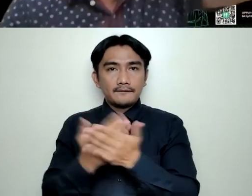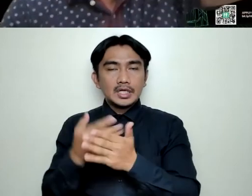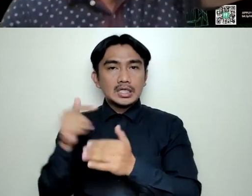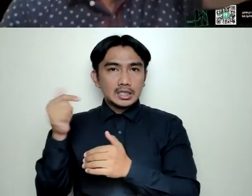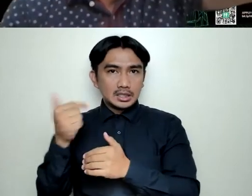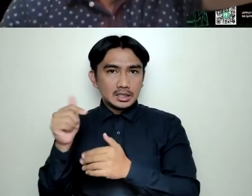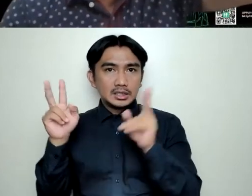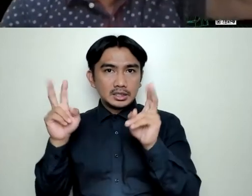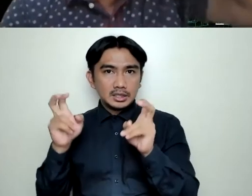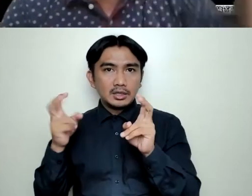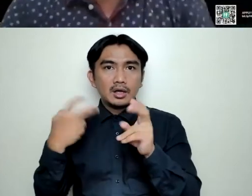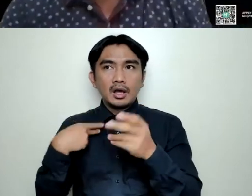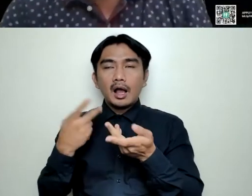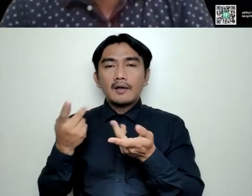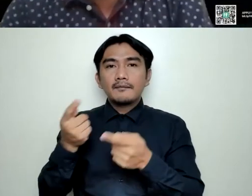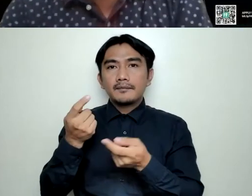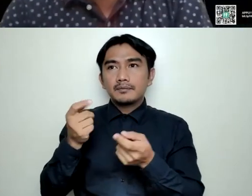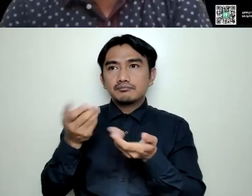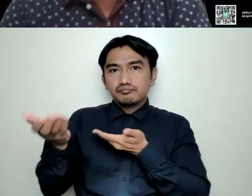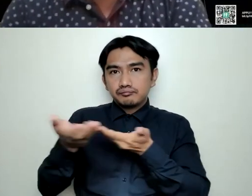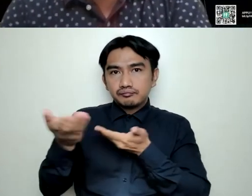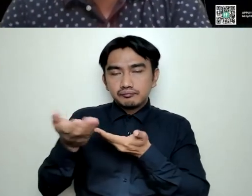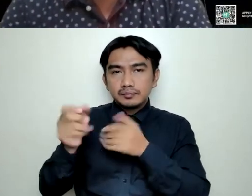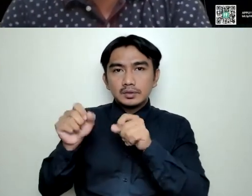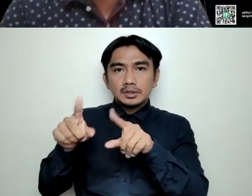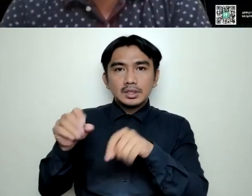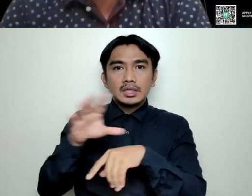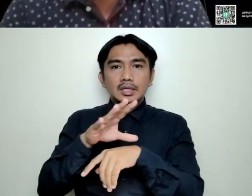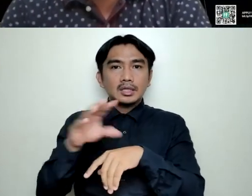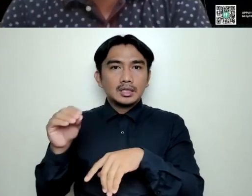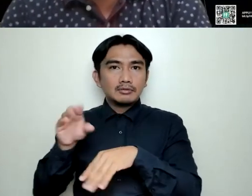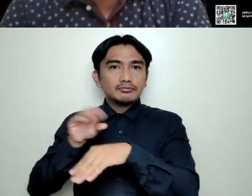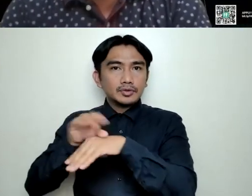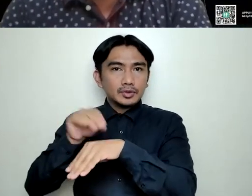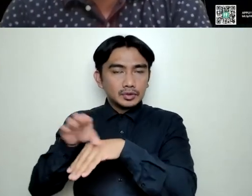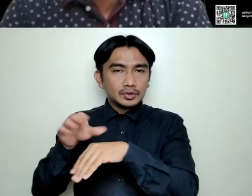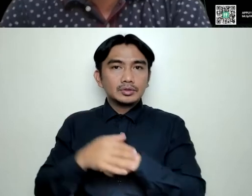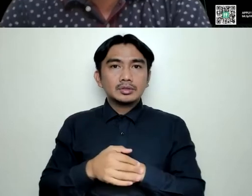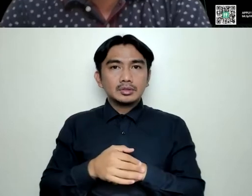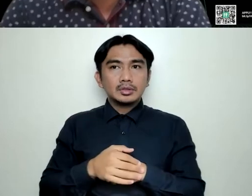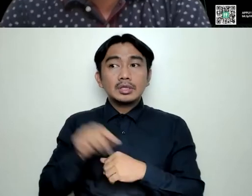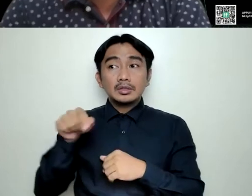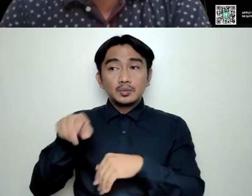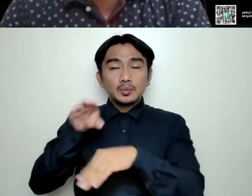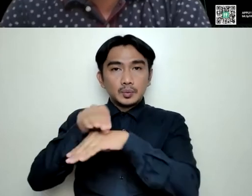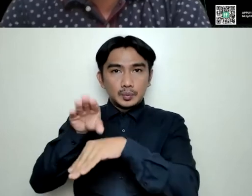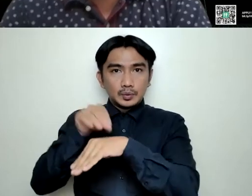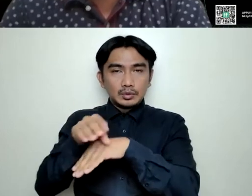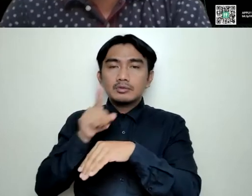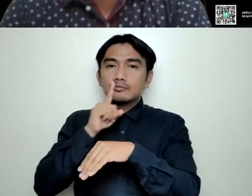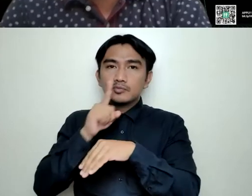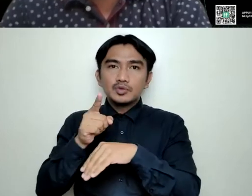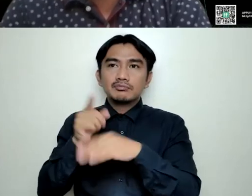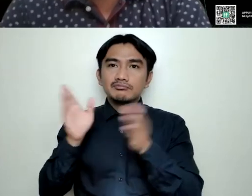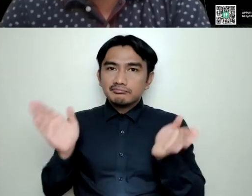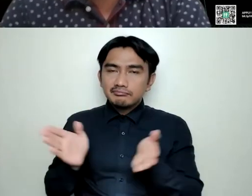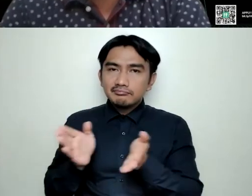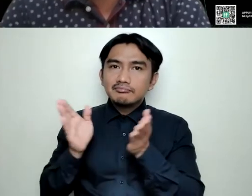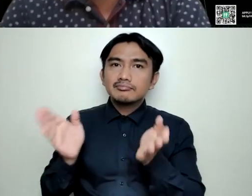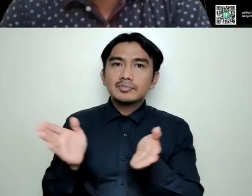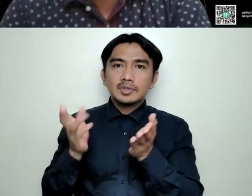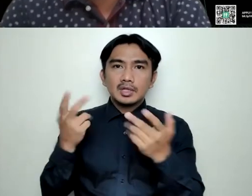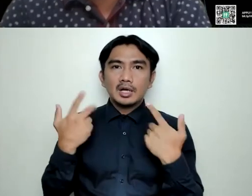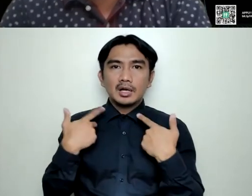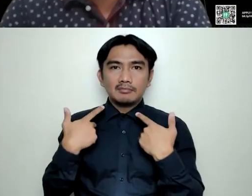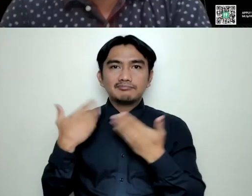We started with the trading because of the Greenellis products, and the consultancy because we wanted to really push for sustainable